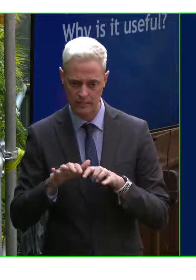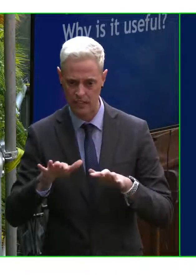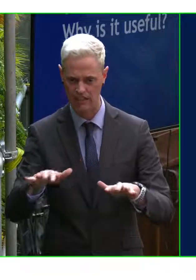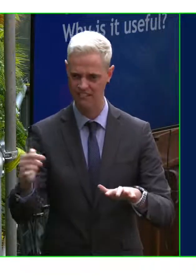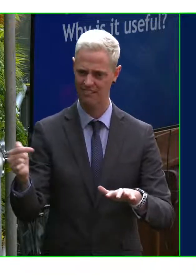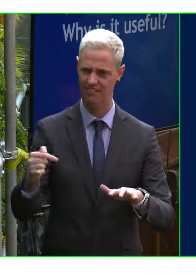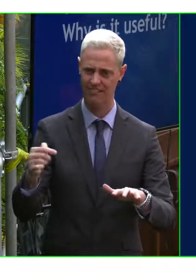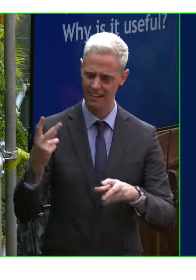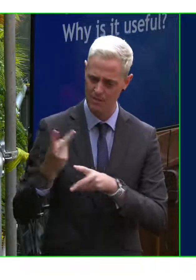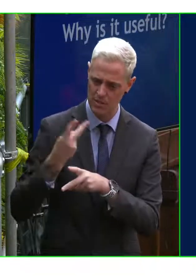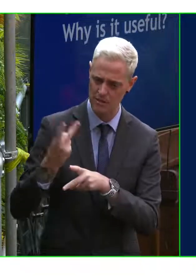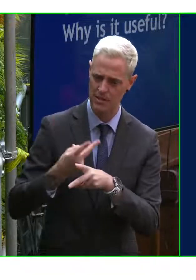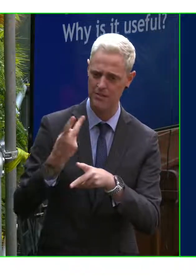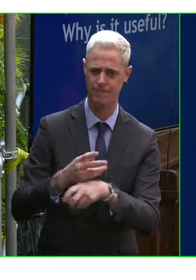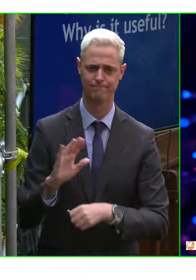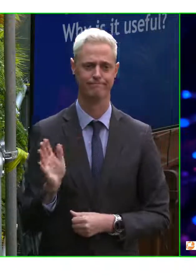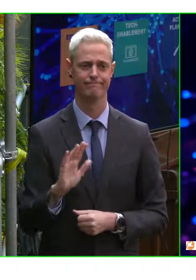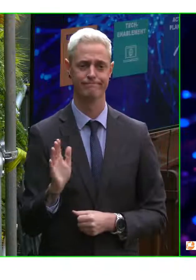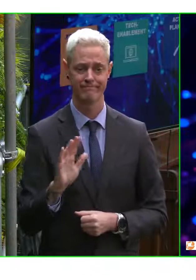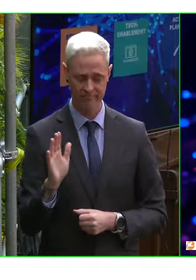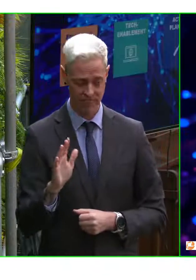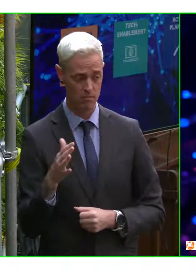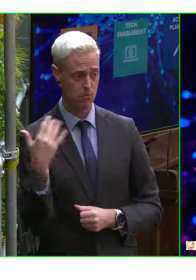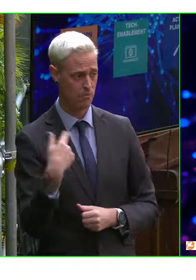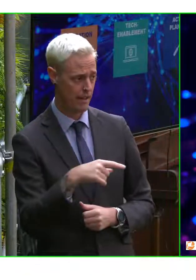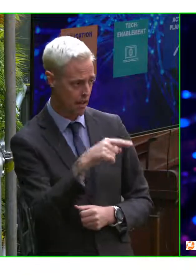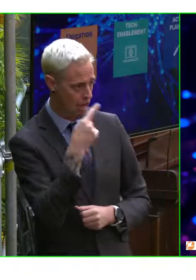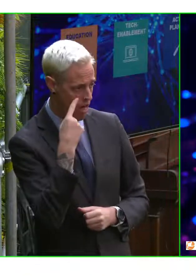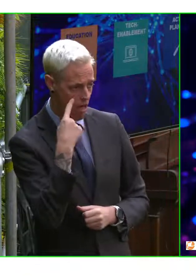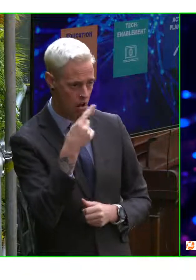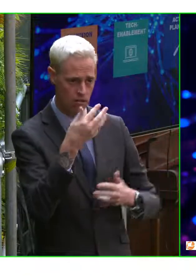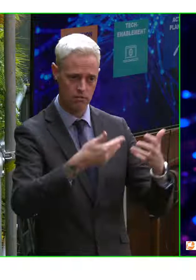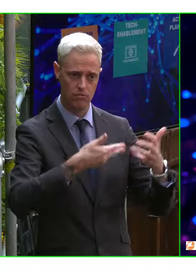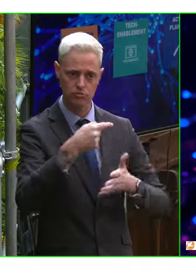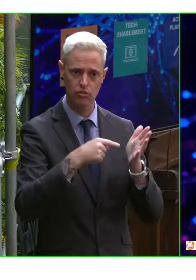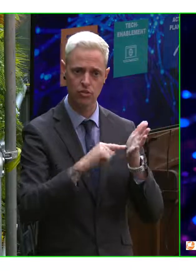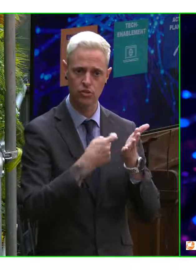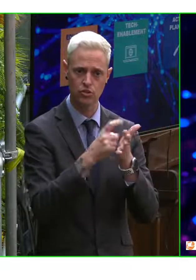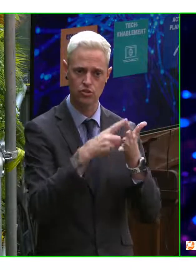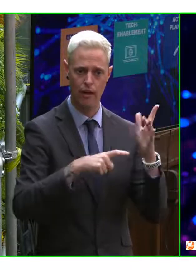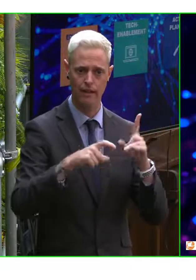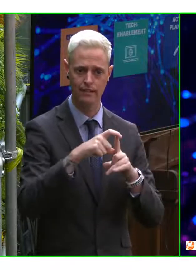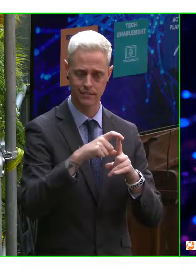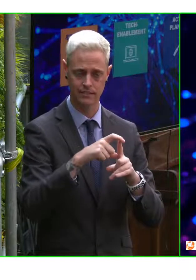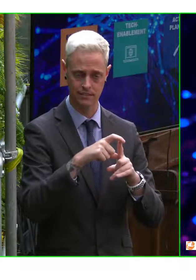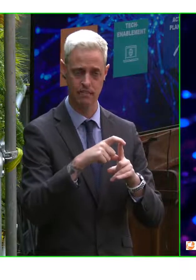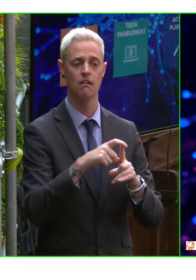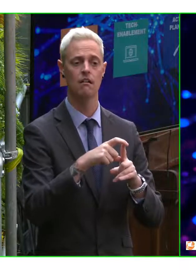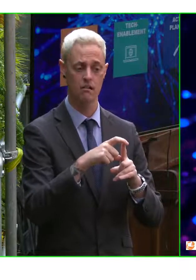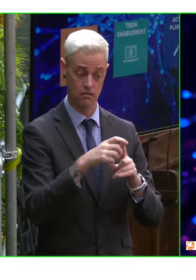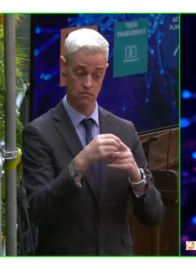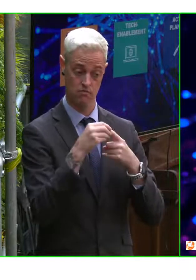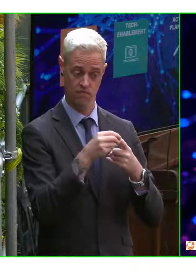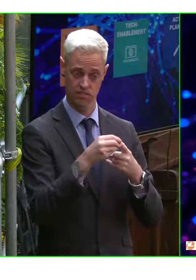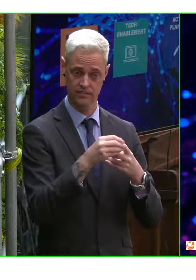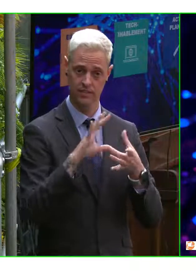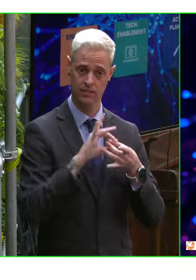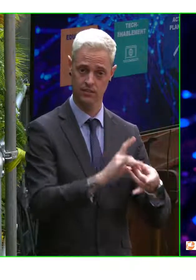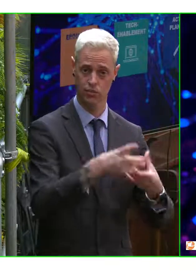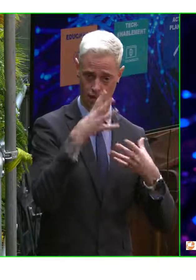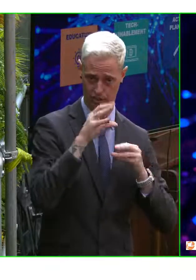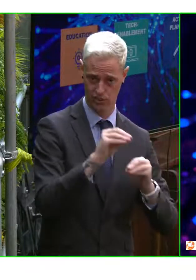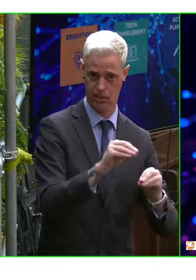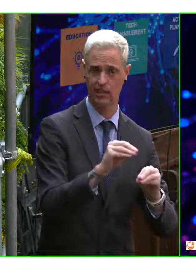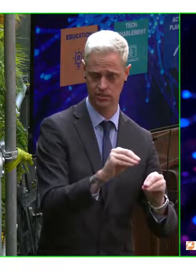again. There's a number of trends that we've seen where we've been putting this into practice. I think the first really is on this education bit. We heard a bit earlier around